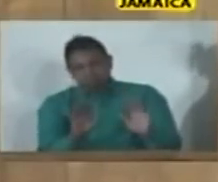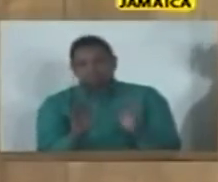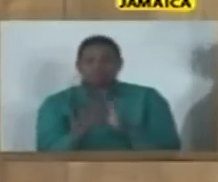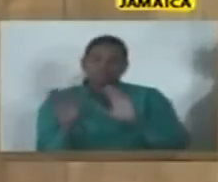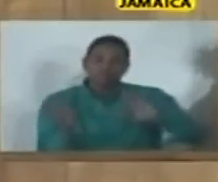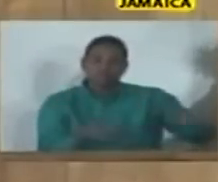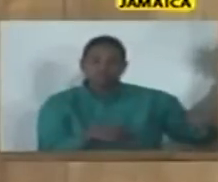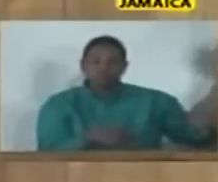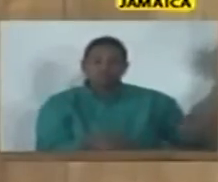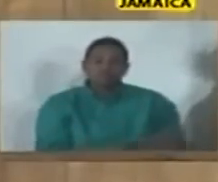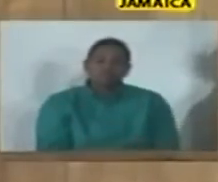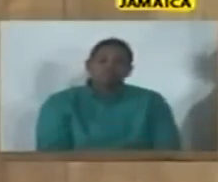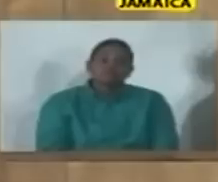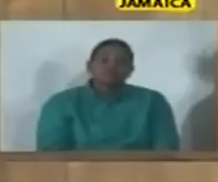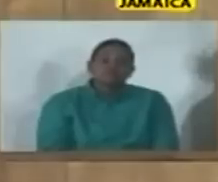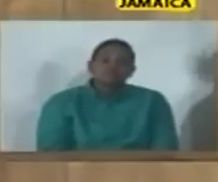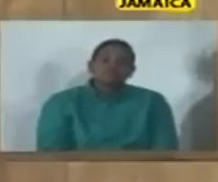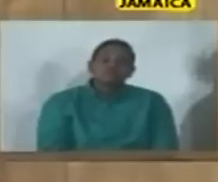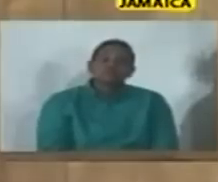So,